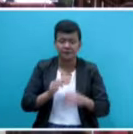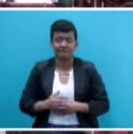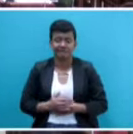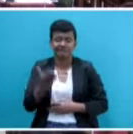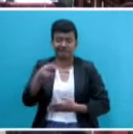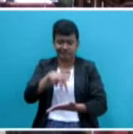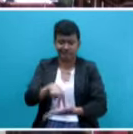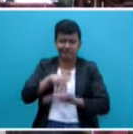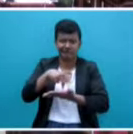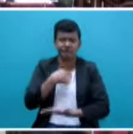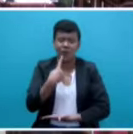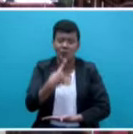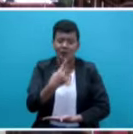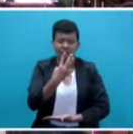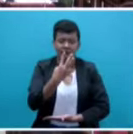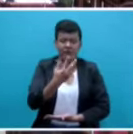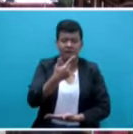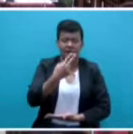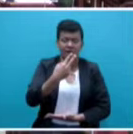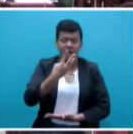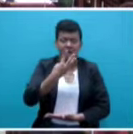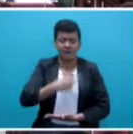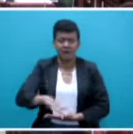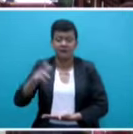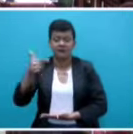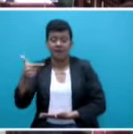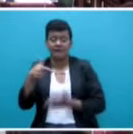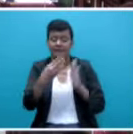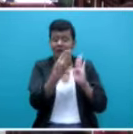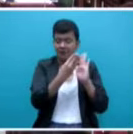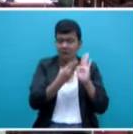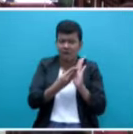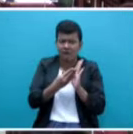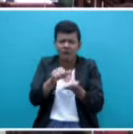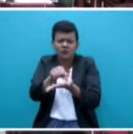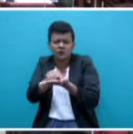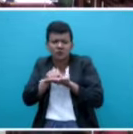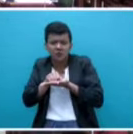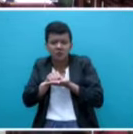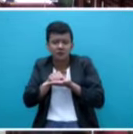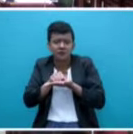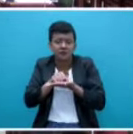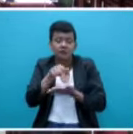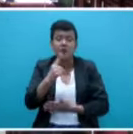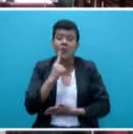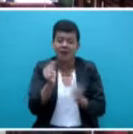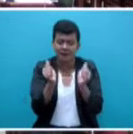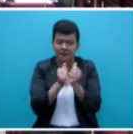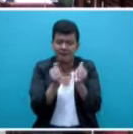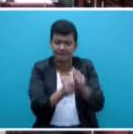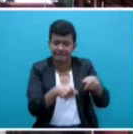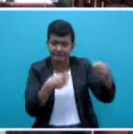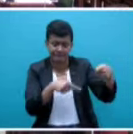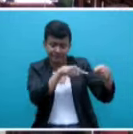97, that the following bills be restored to the order paper. 1. Adoption Bill